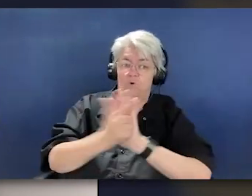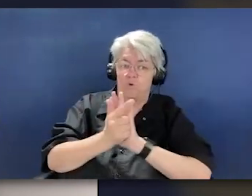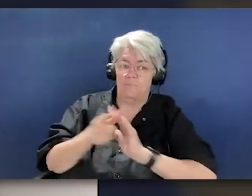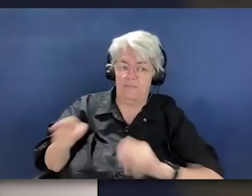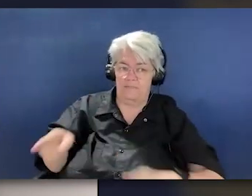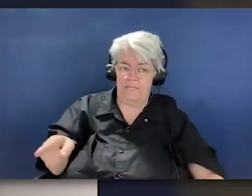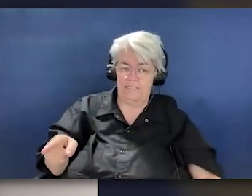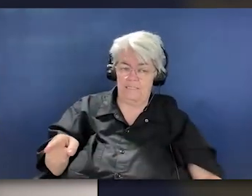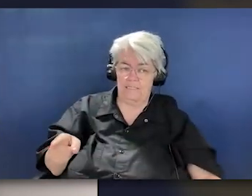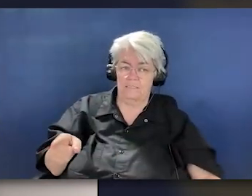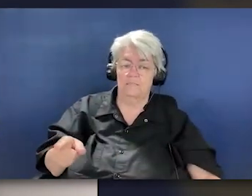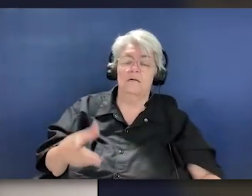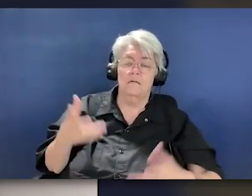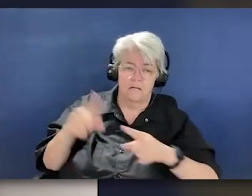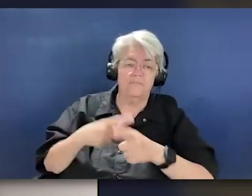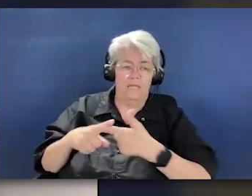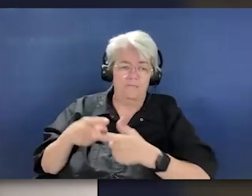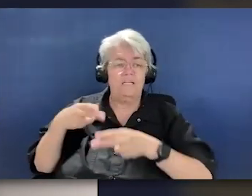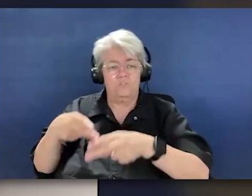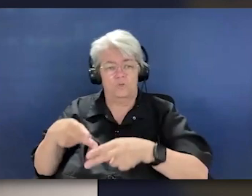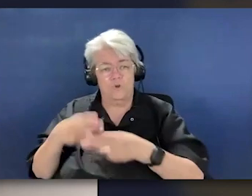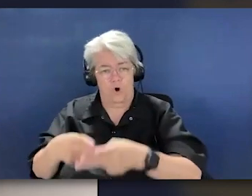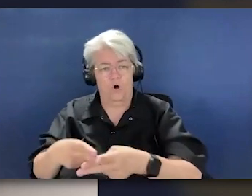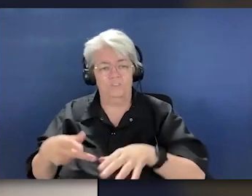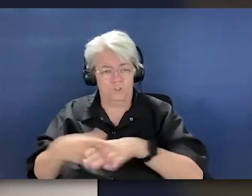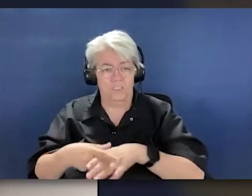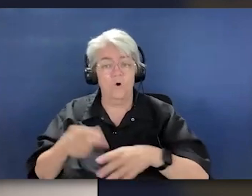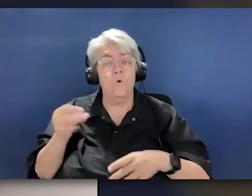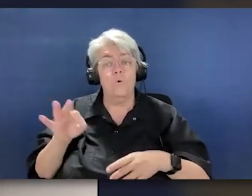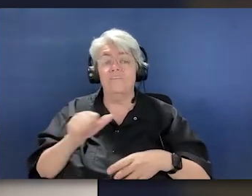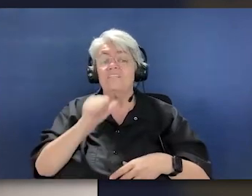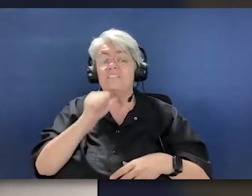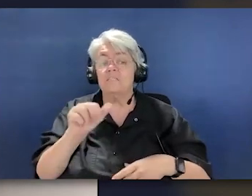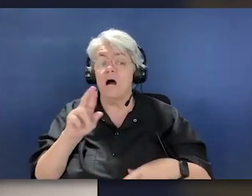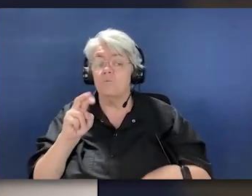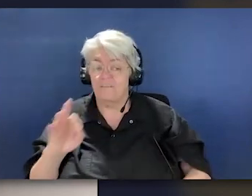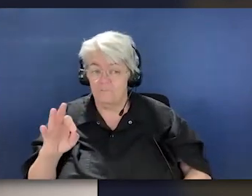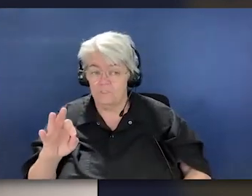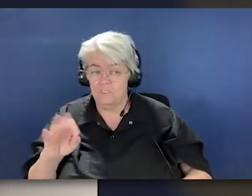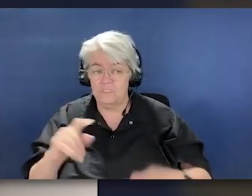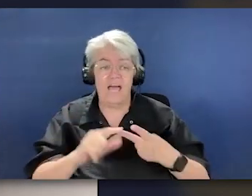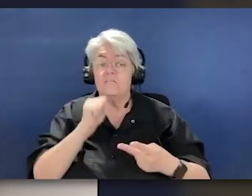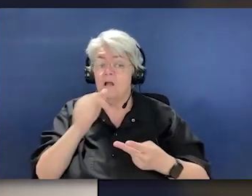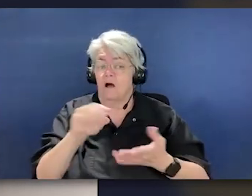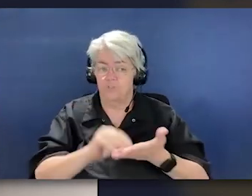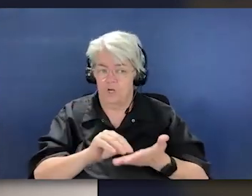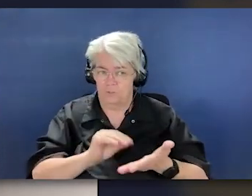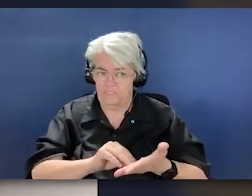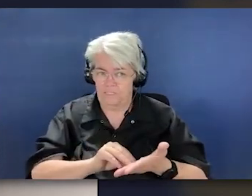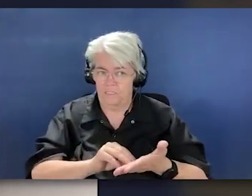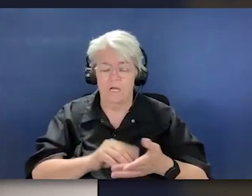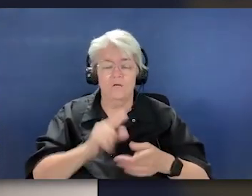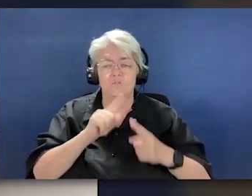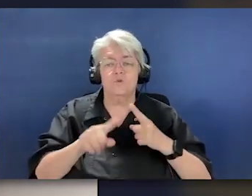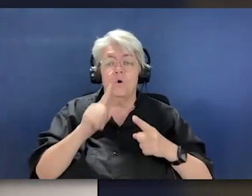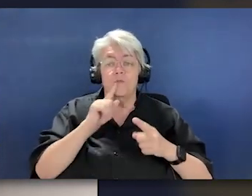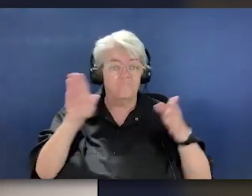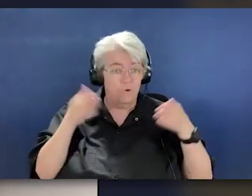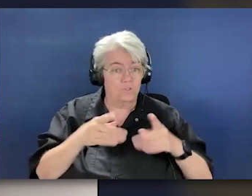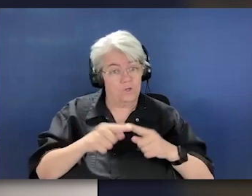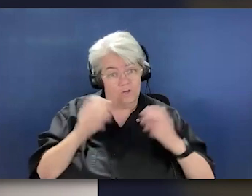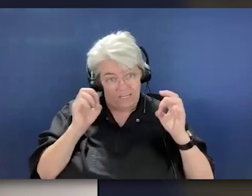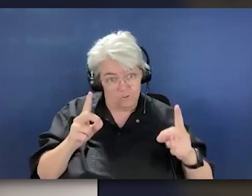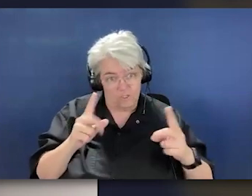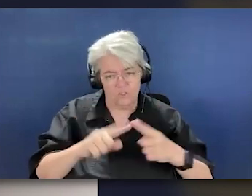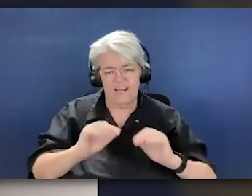program, or are unreferenced and undocumented. And so the focus is not only on education, but then